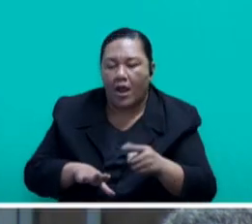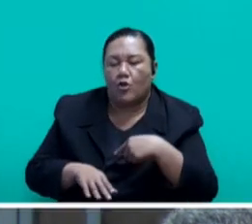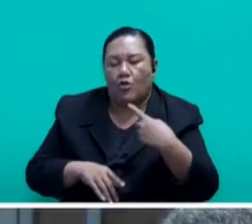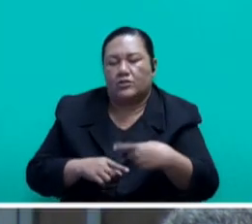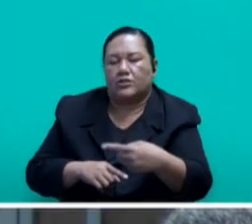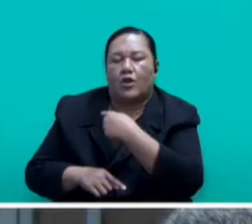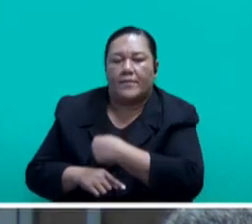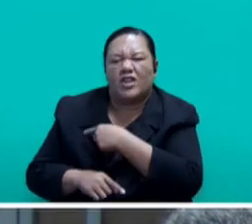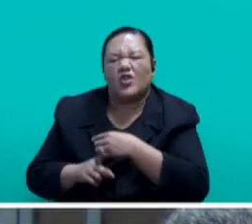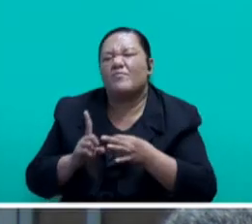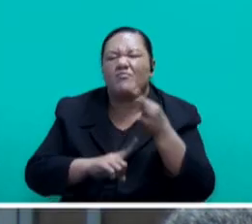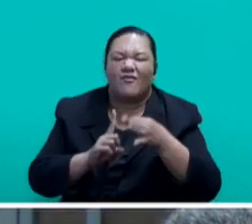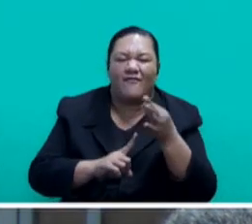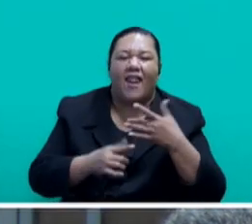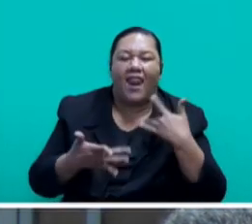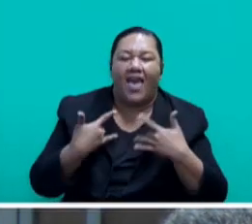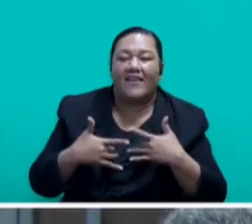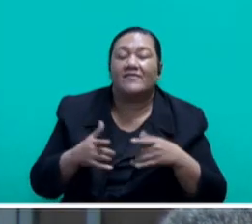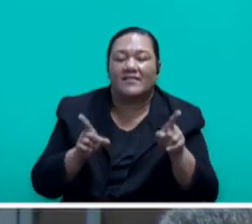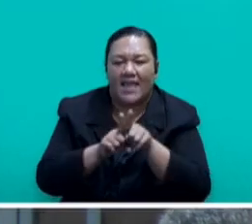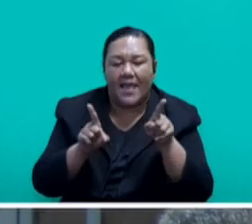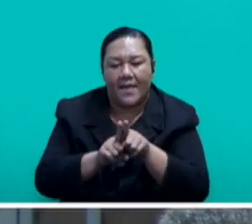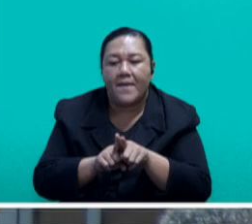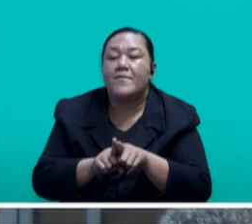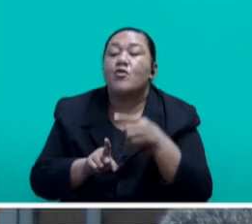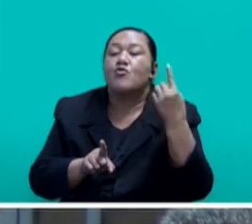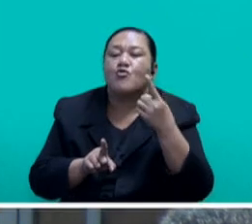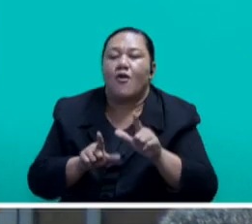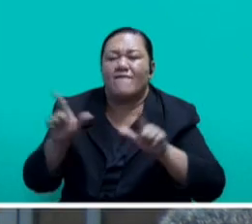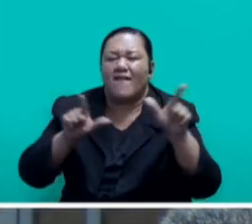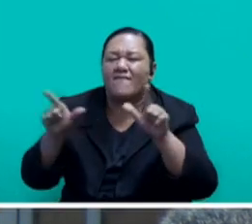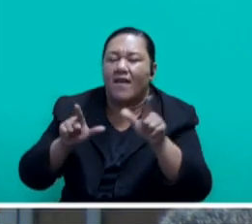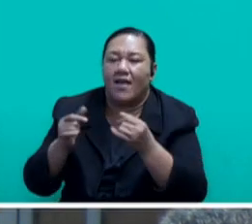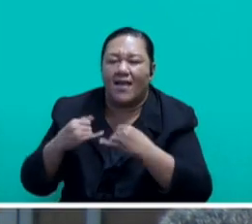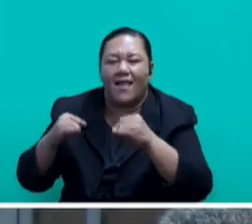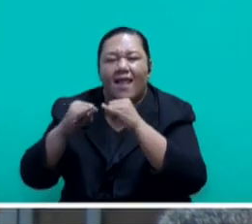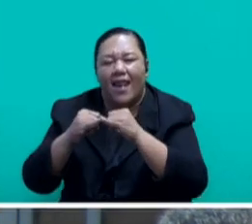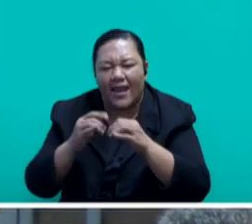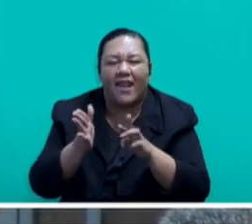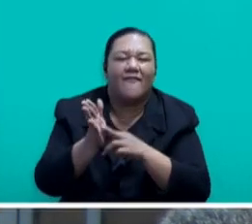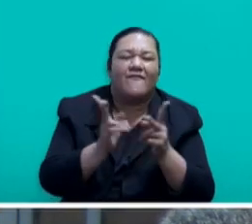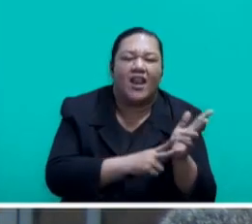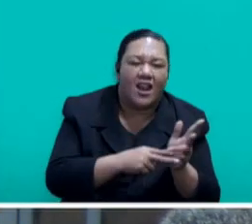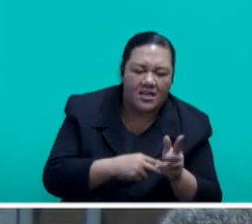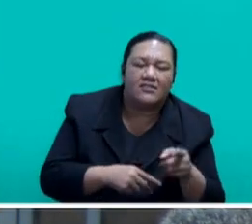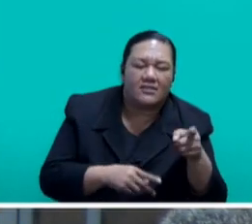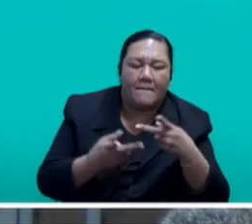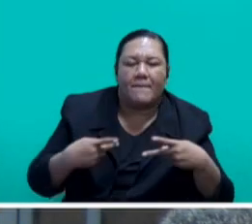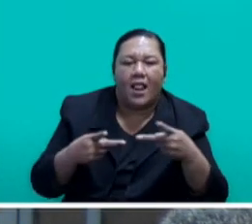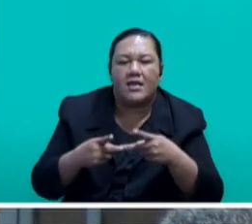lives and raising living standards for our people in rural Fiji. The ministry intends to utilize